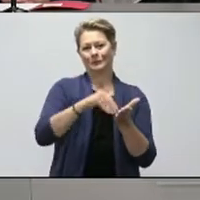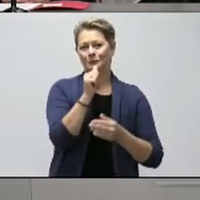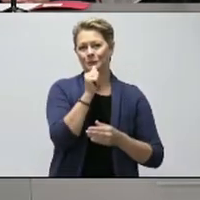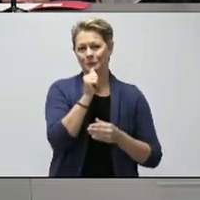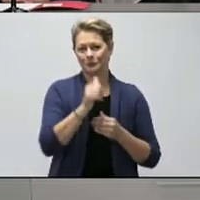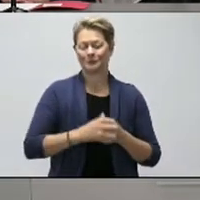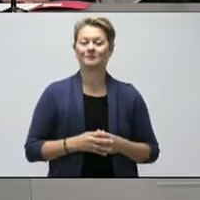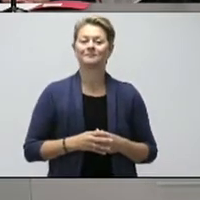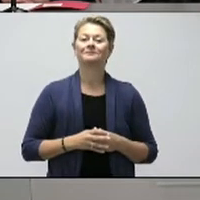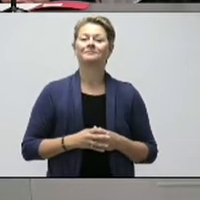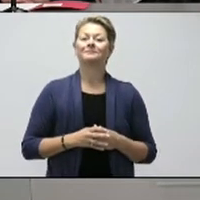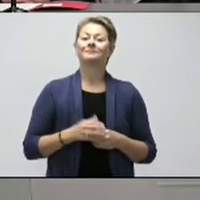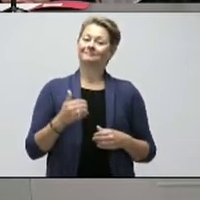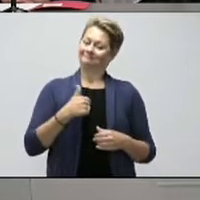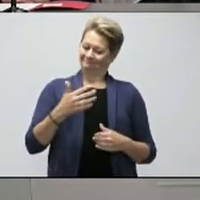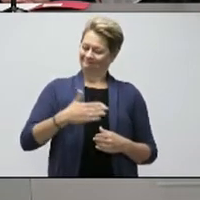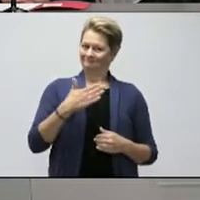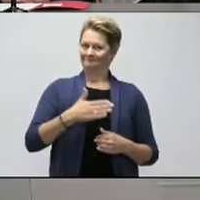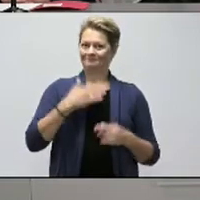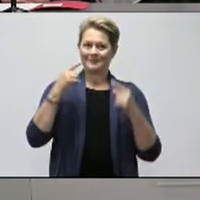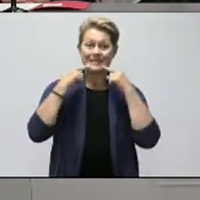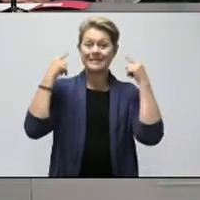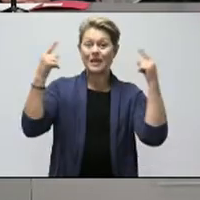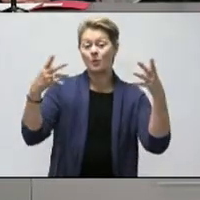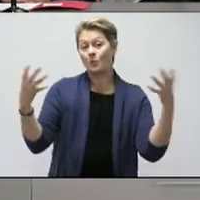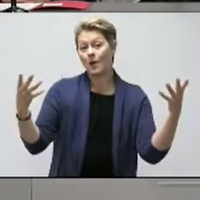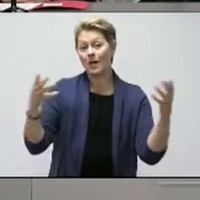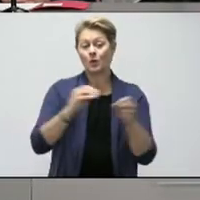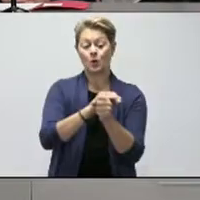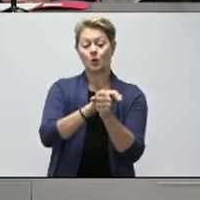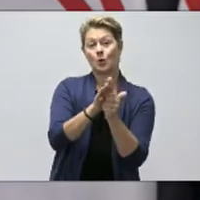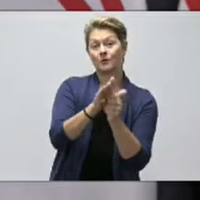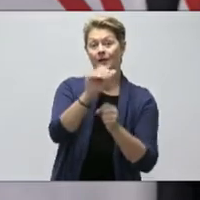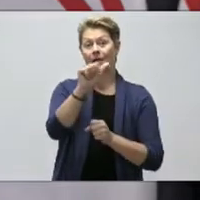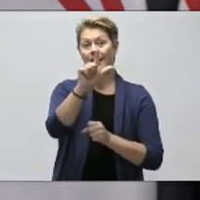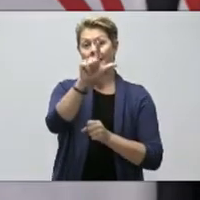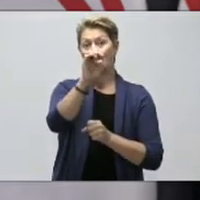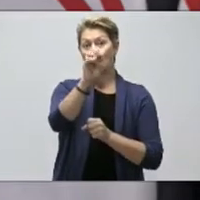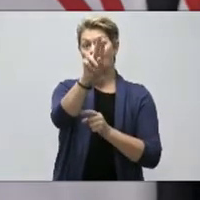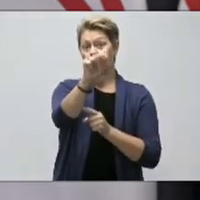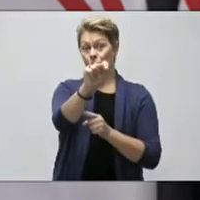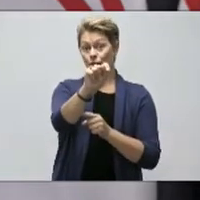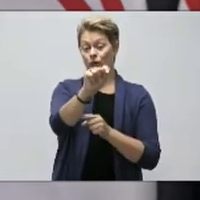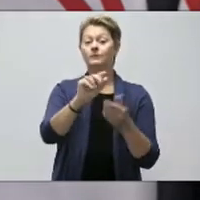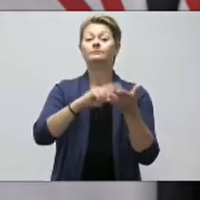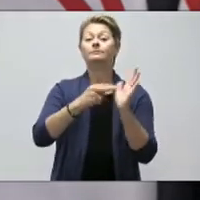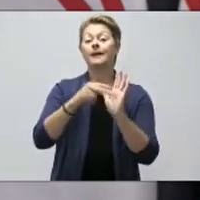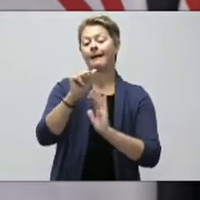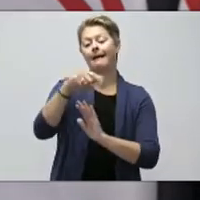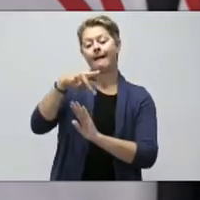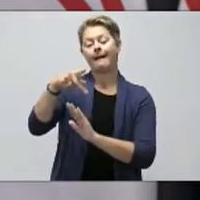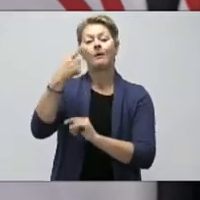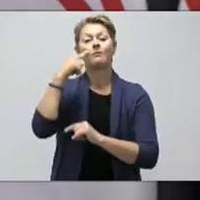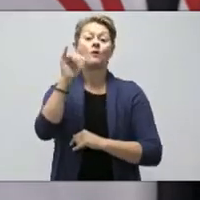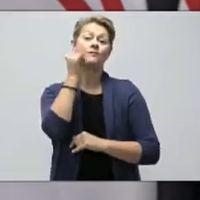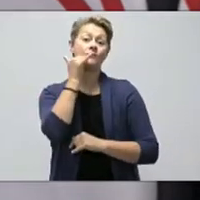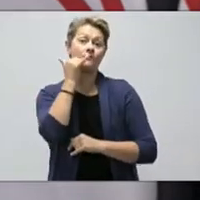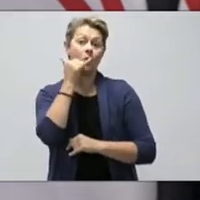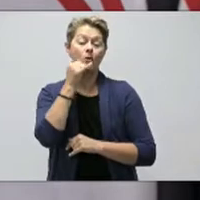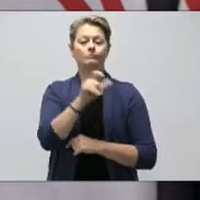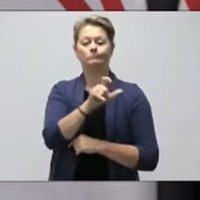to announce the launch of COVID Alert, a free, voluntary app to help limit the spread of COVID-19.